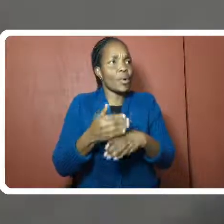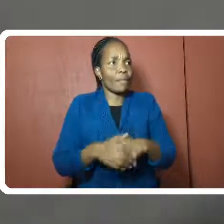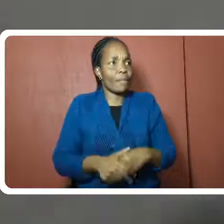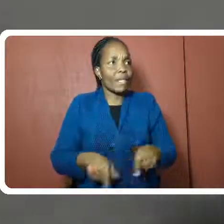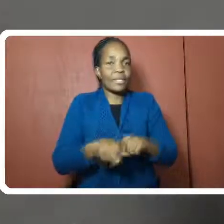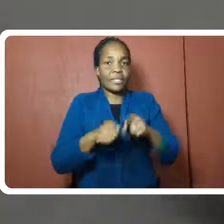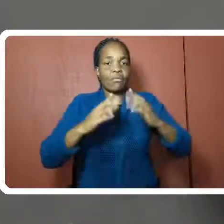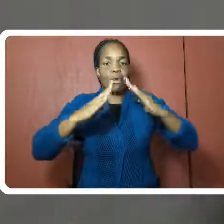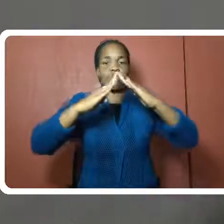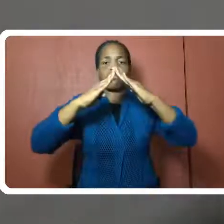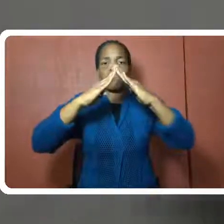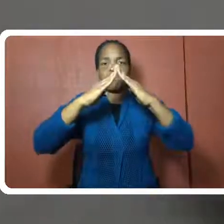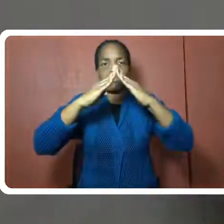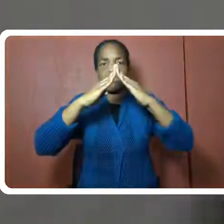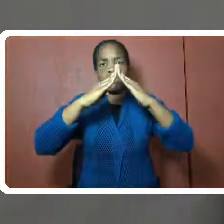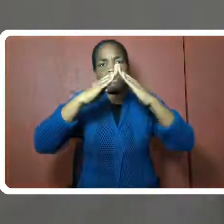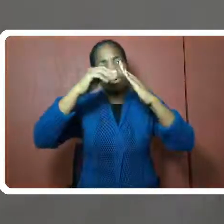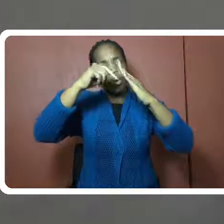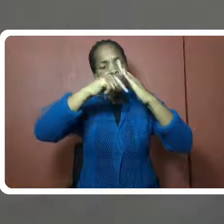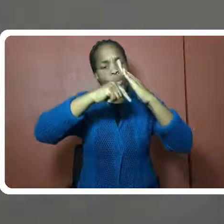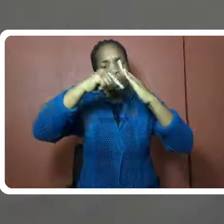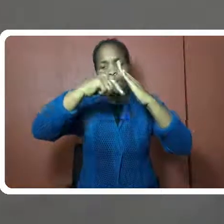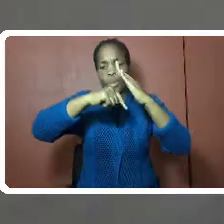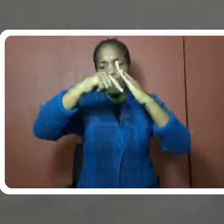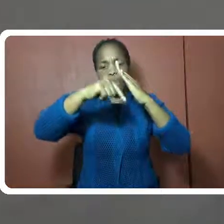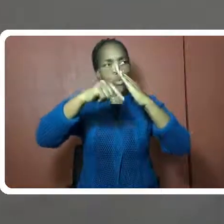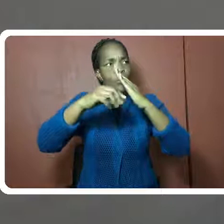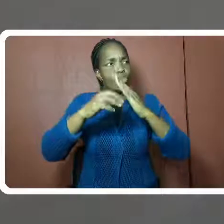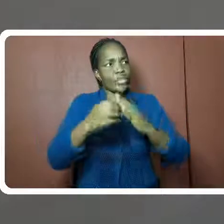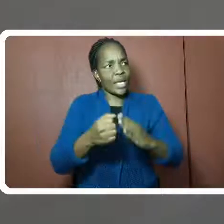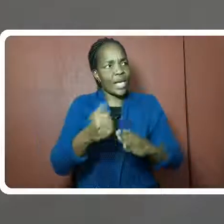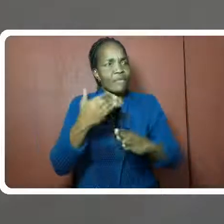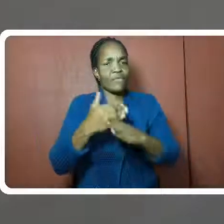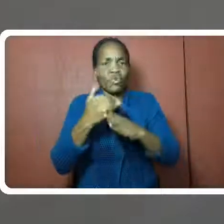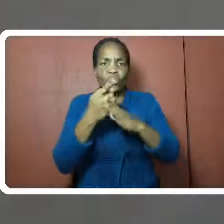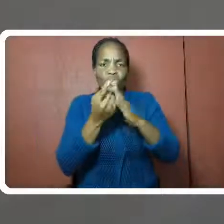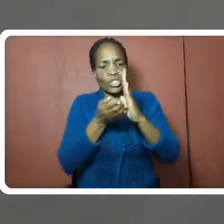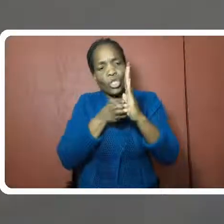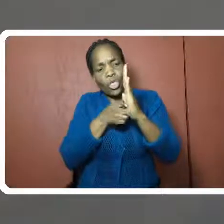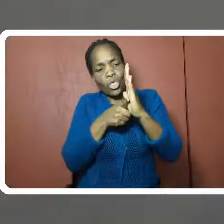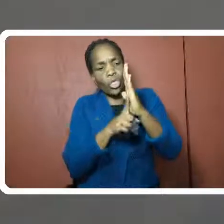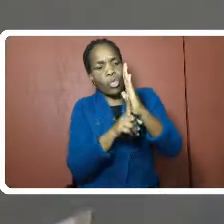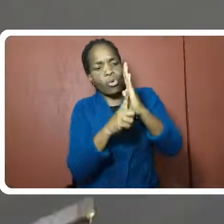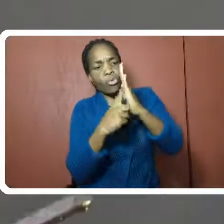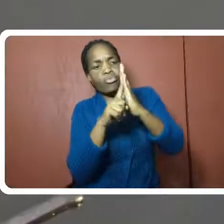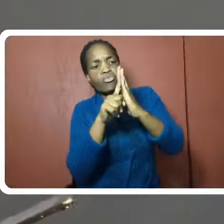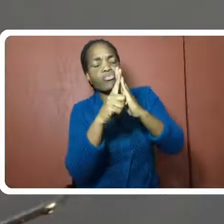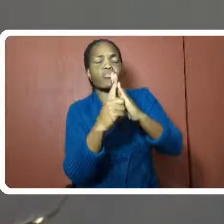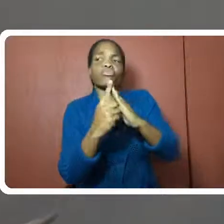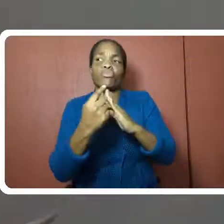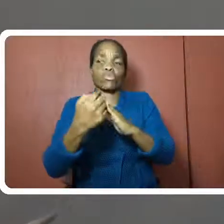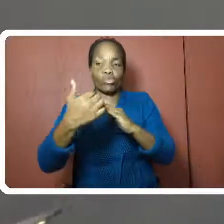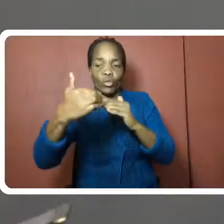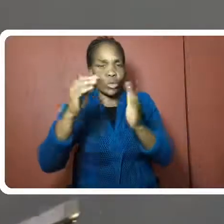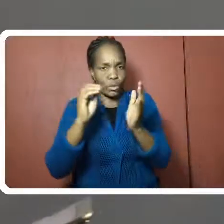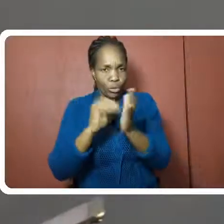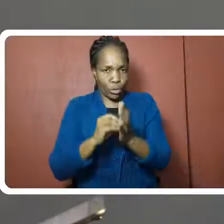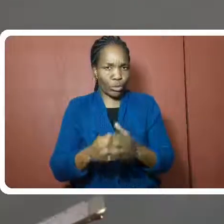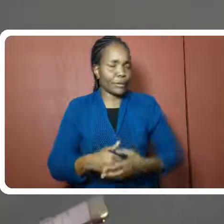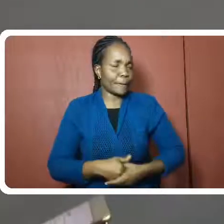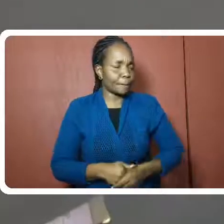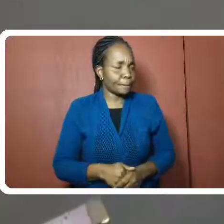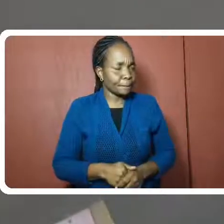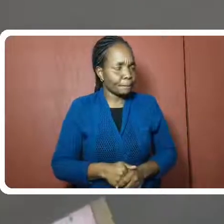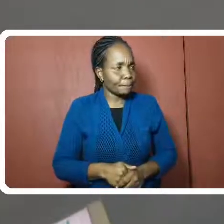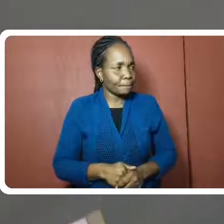must hold roof tiles, sink, weather, all the climate. Yeah. Okay.